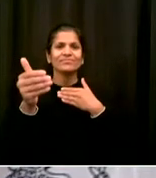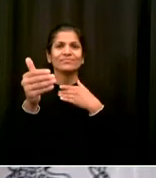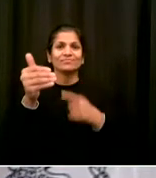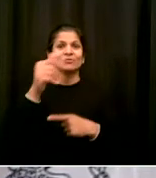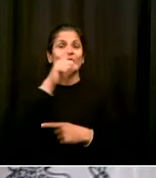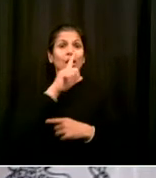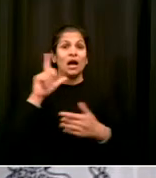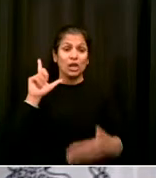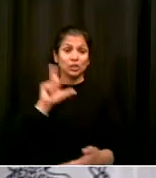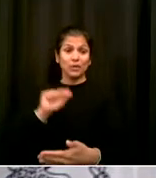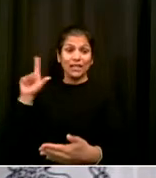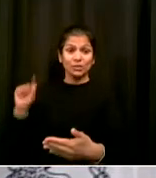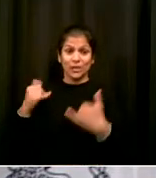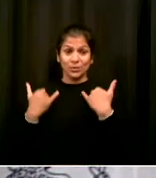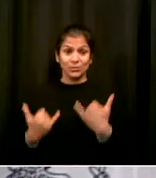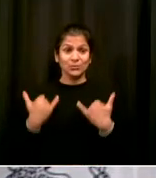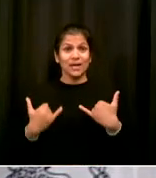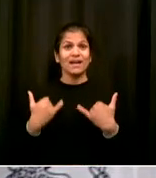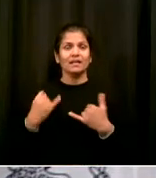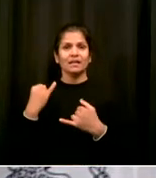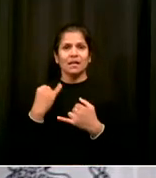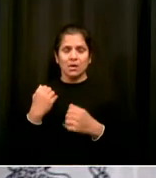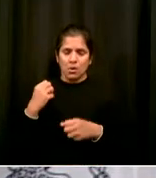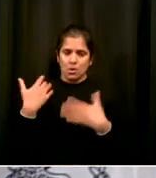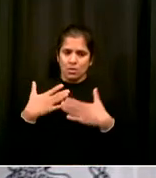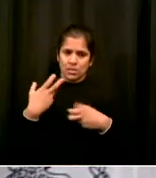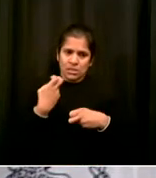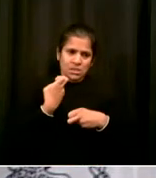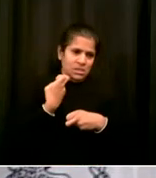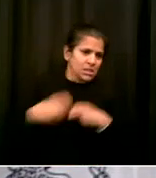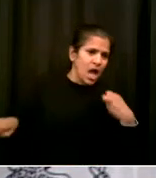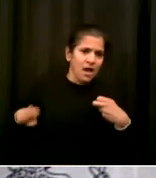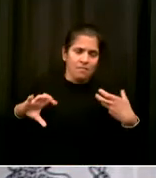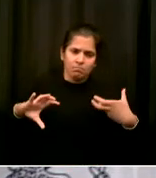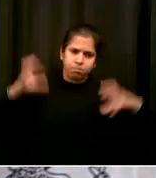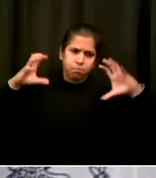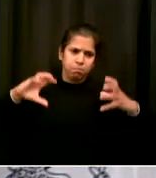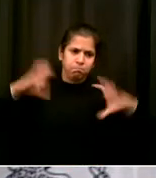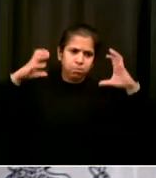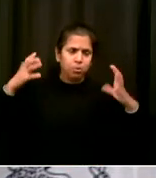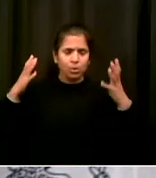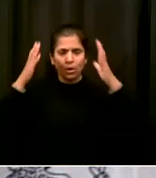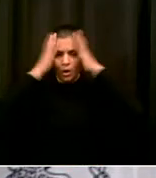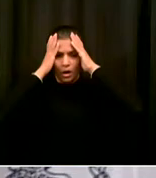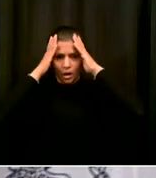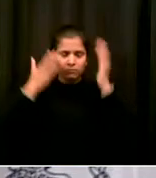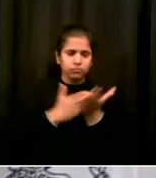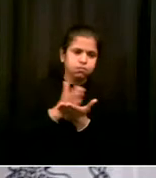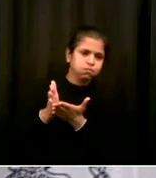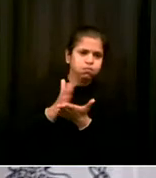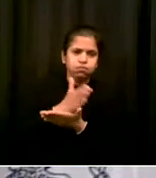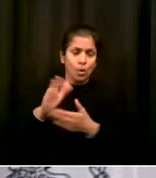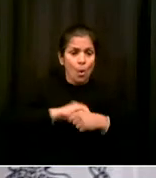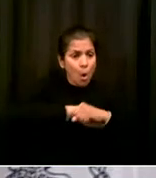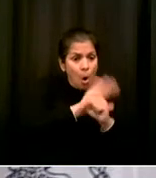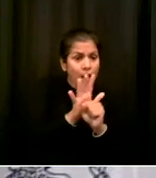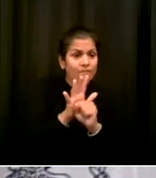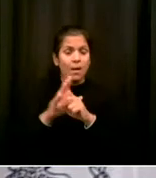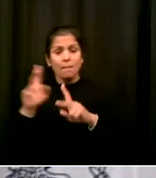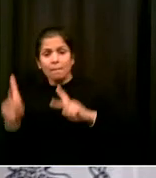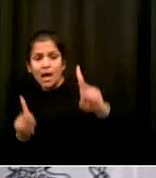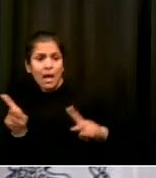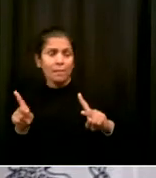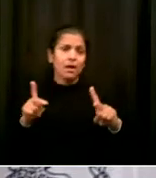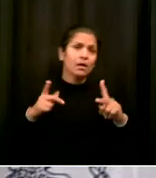City. Thank God we all came through, those of us who made it. But we got to remember those who didn't make it. We got to remember those we